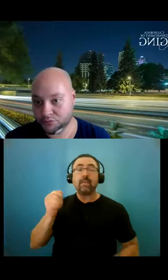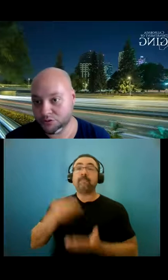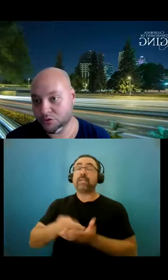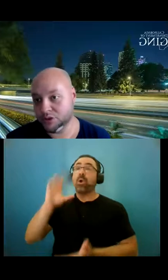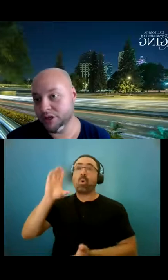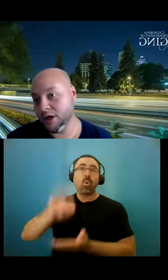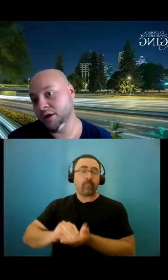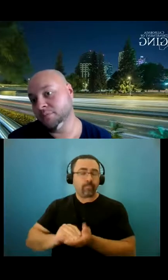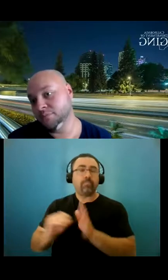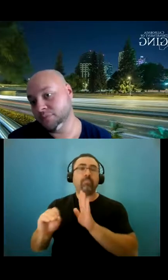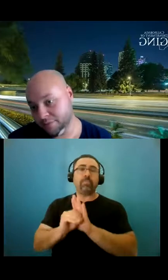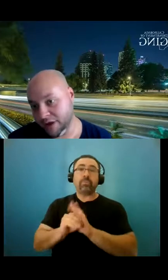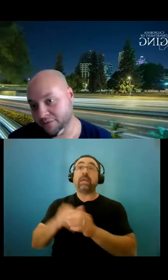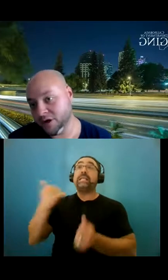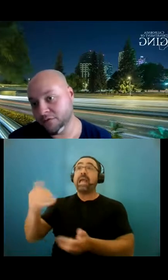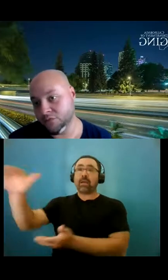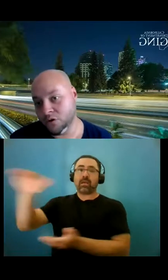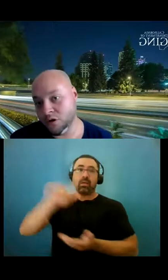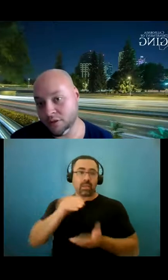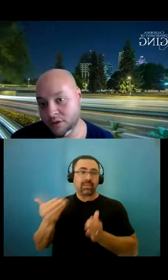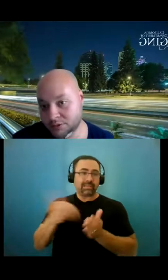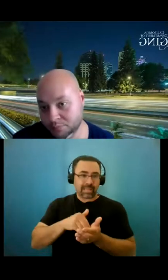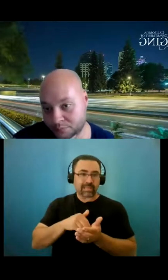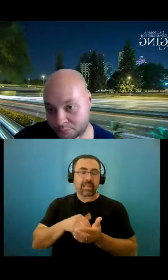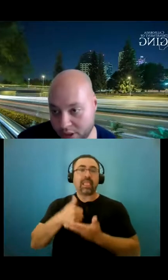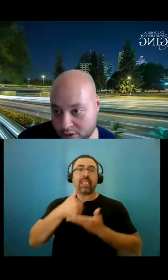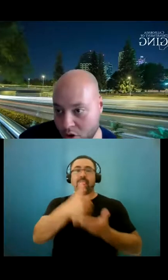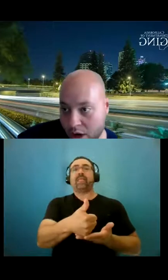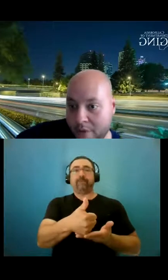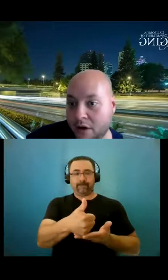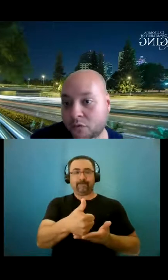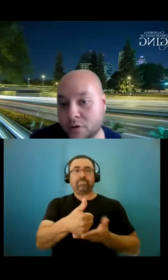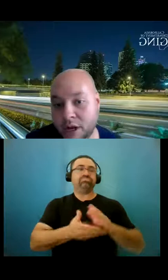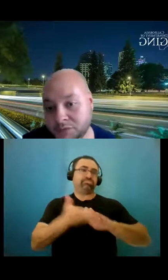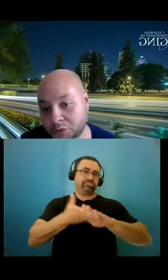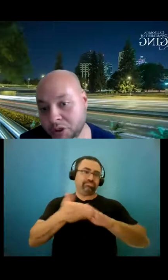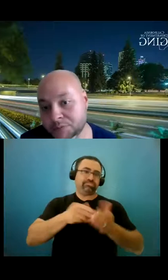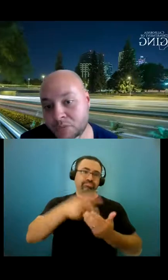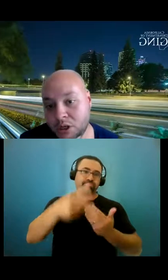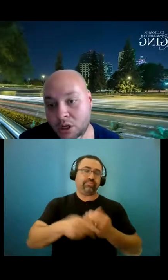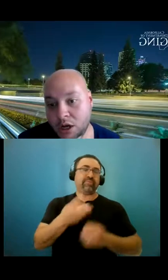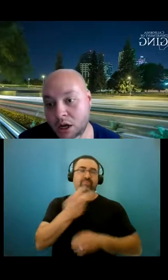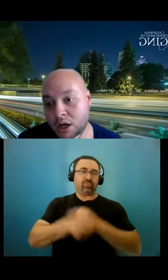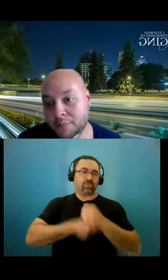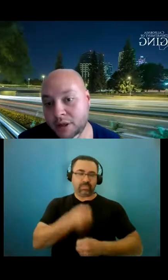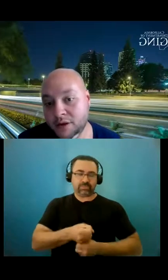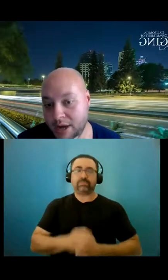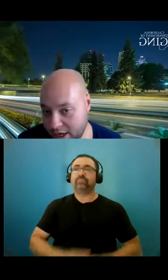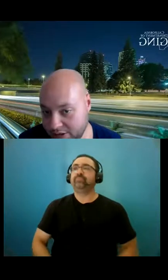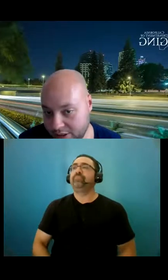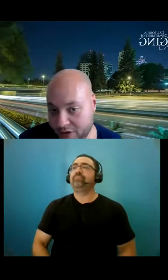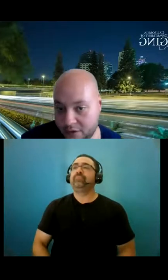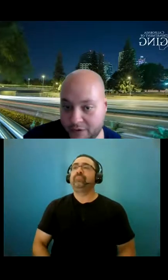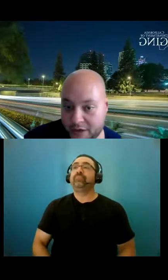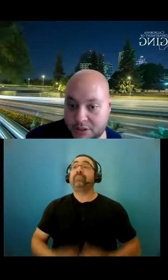this restores some of that funding for this, bringing this program back for the next few years. The